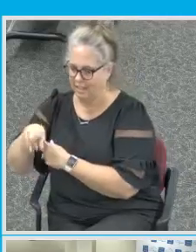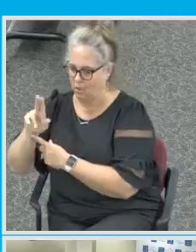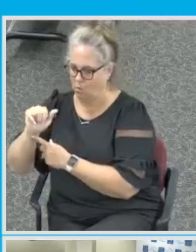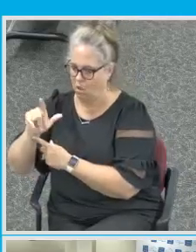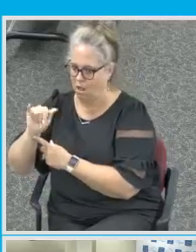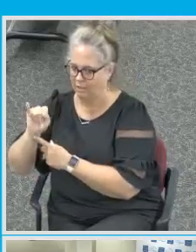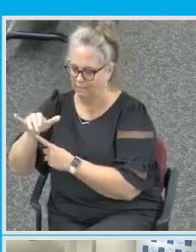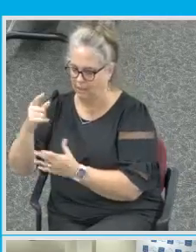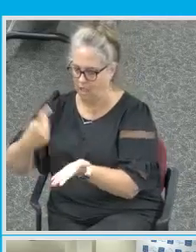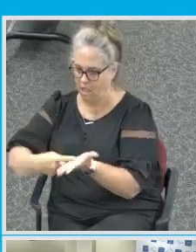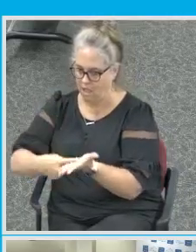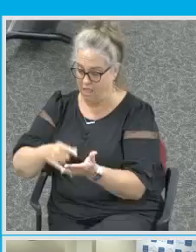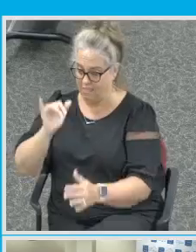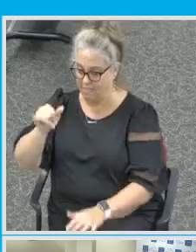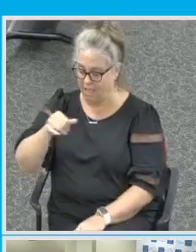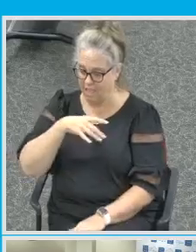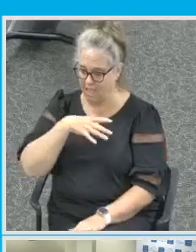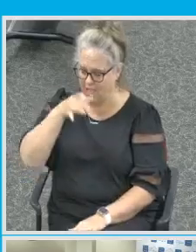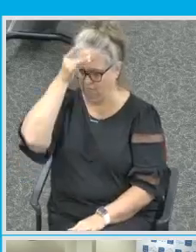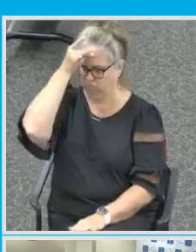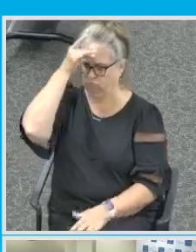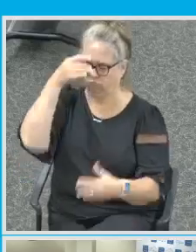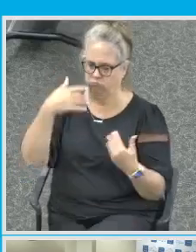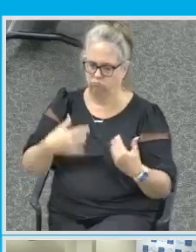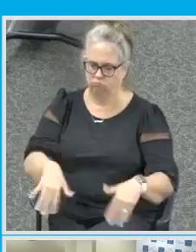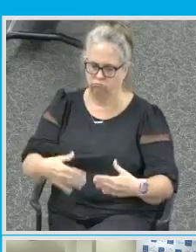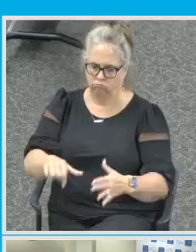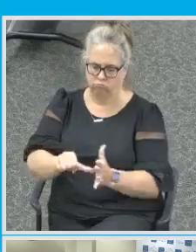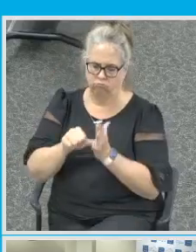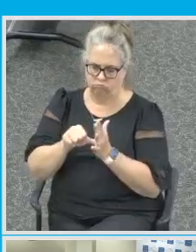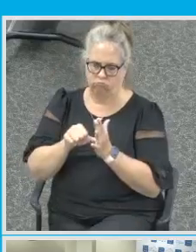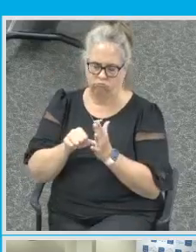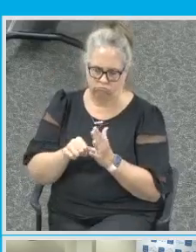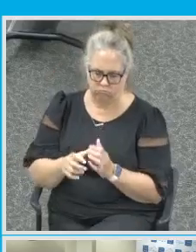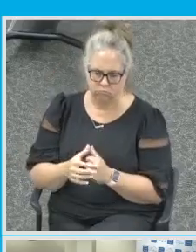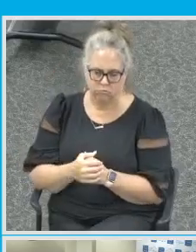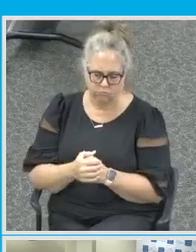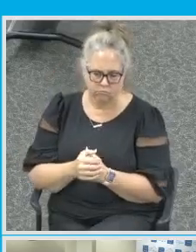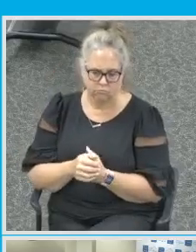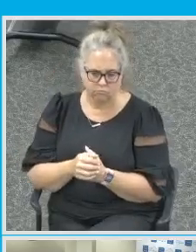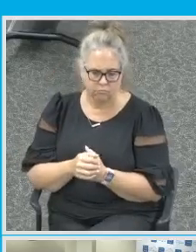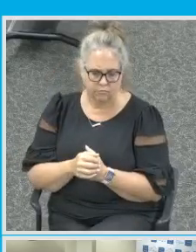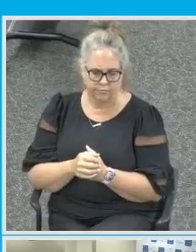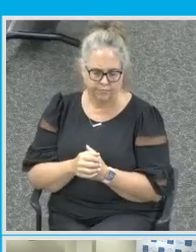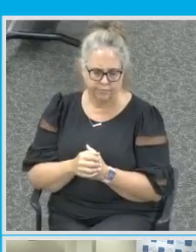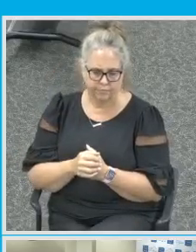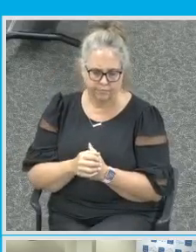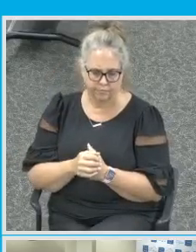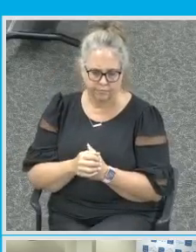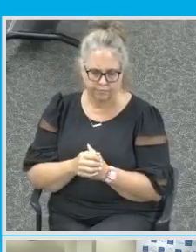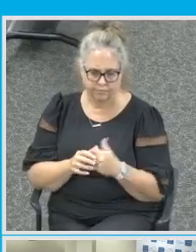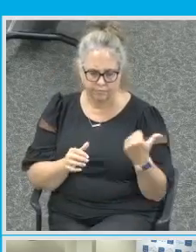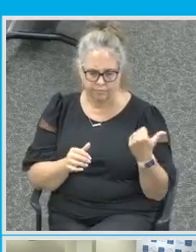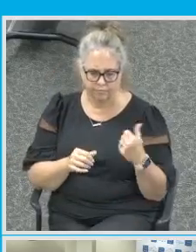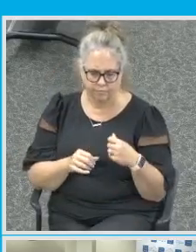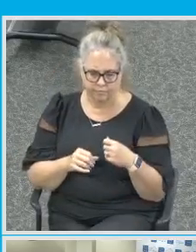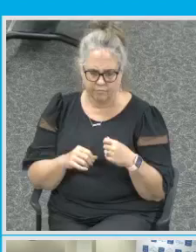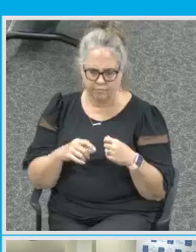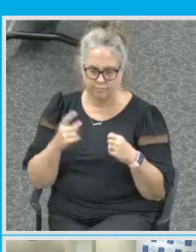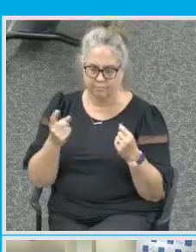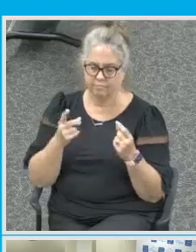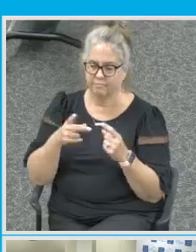was been thinking about it a lot. Was someone said when you come to a fork in the road, take